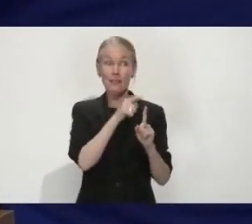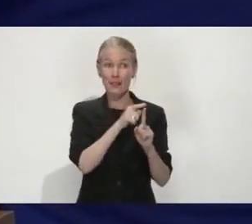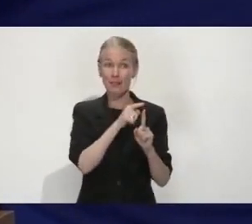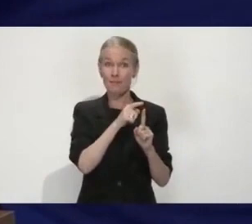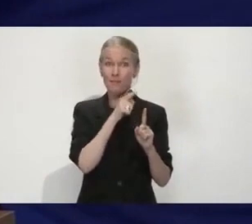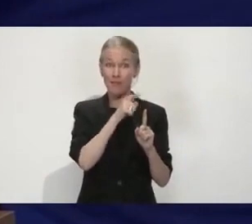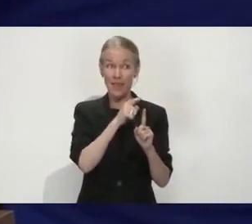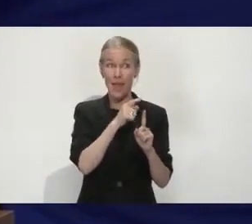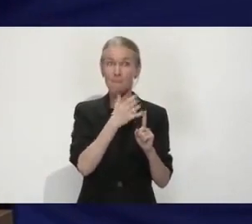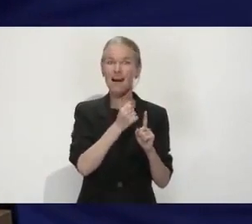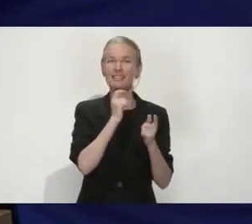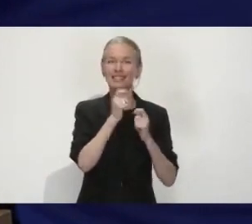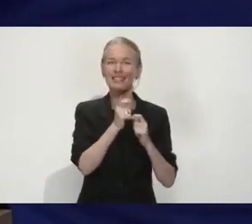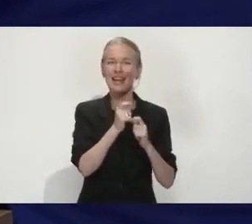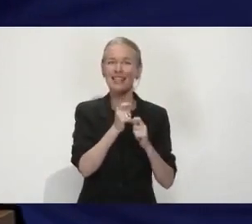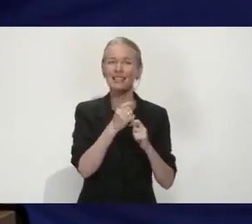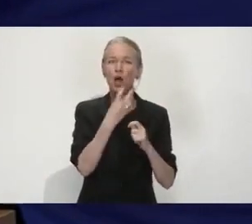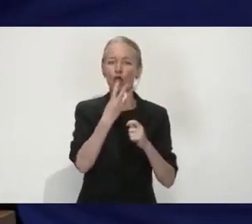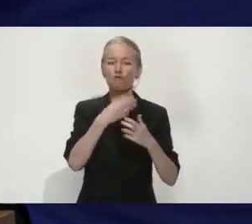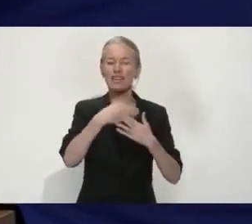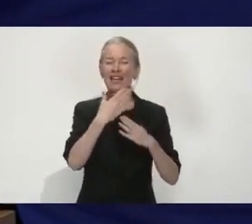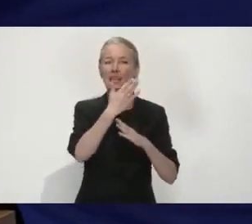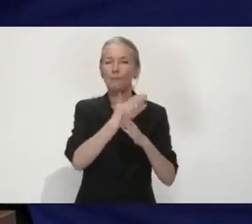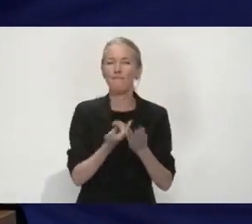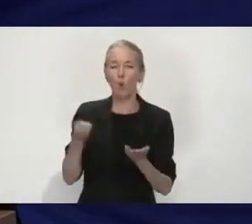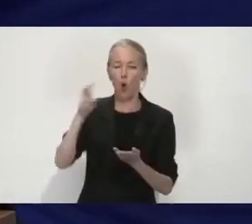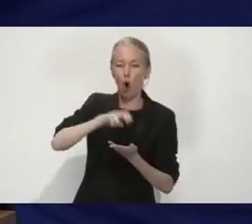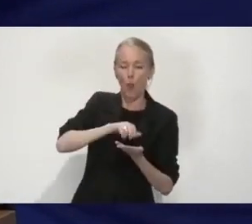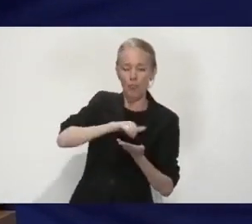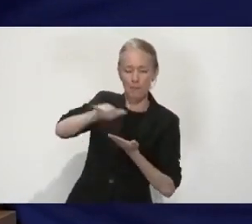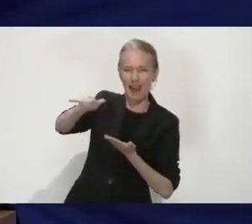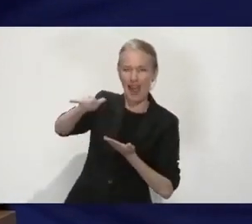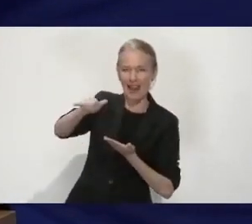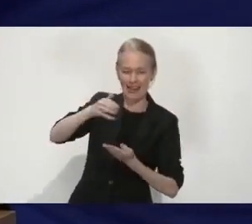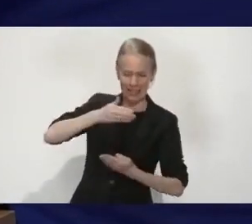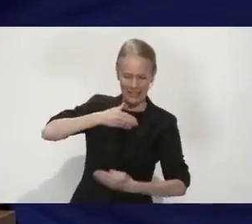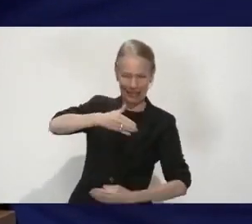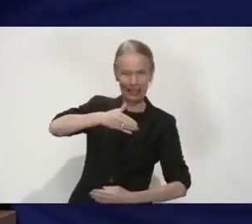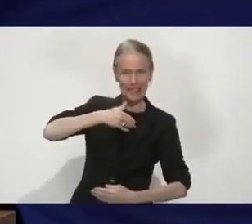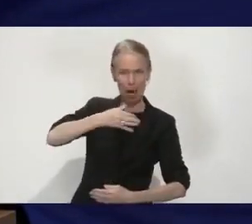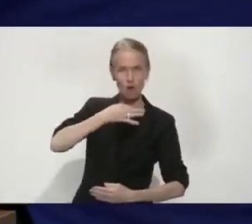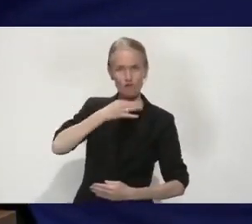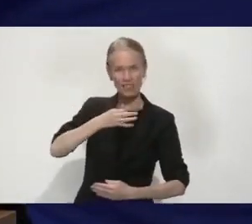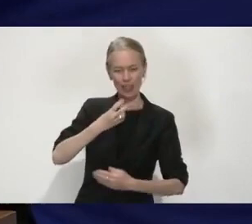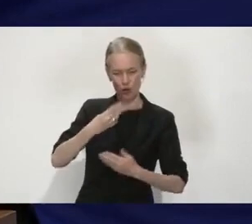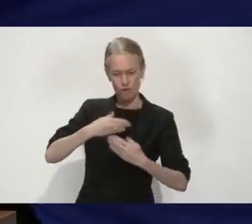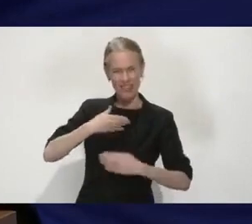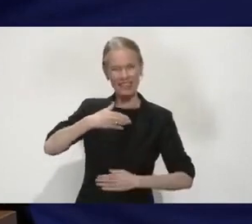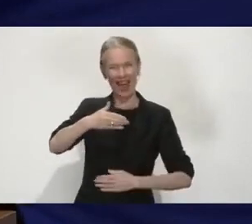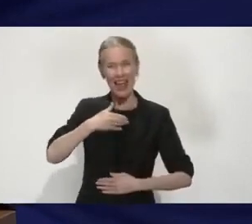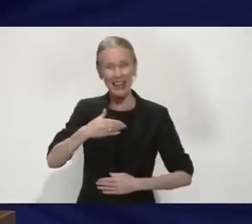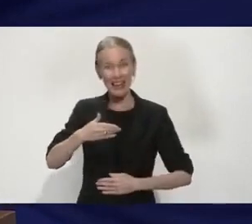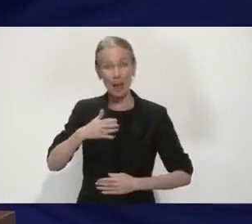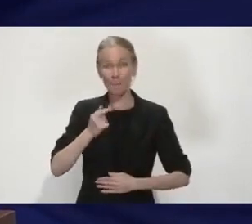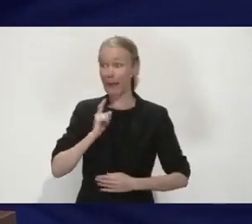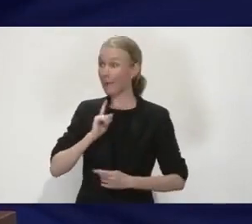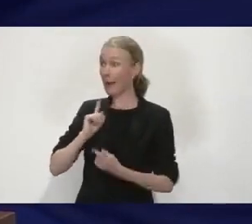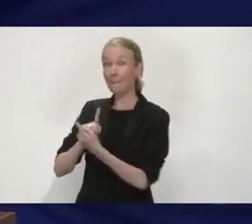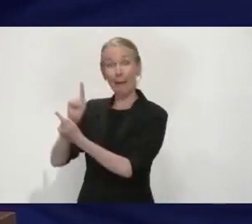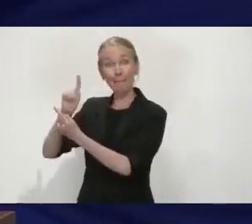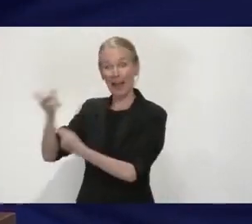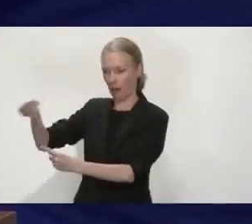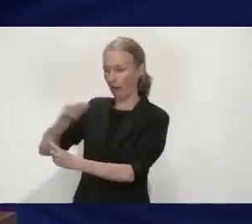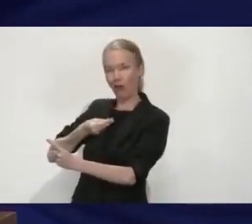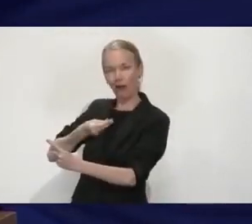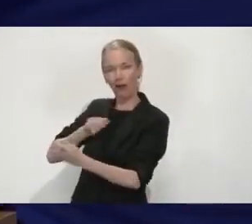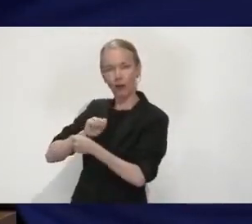to departure, we have no assurance over what they do in that 72-hour period, what happens at the airport, what happens